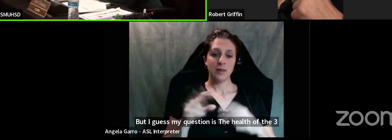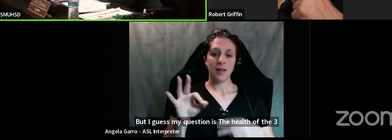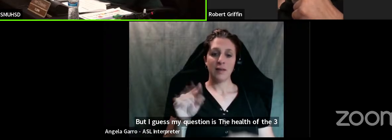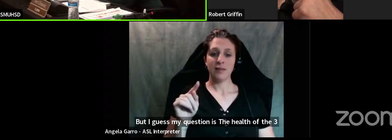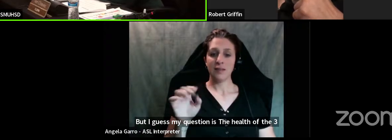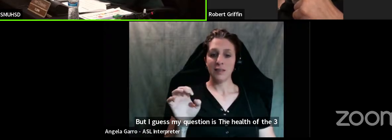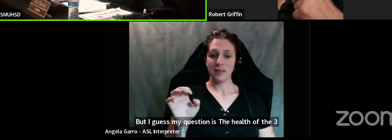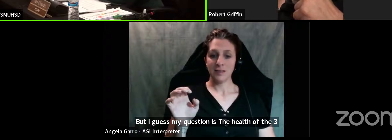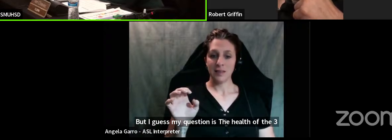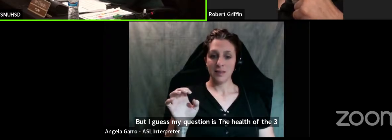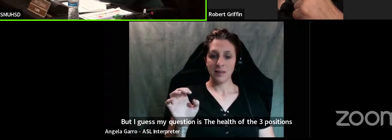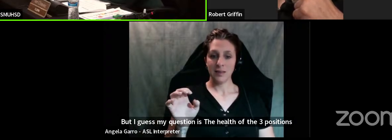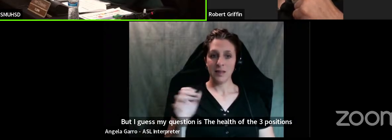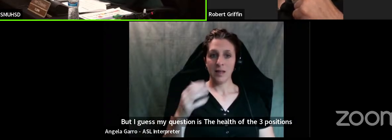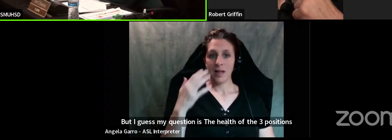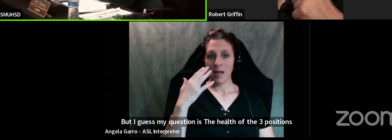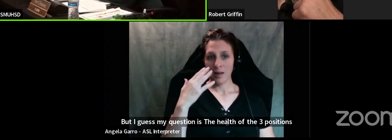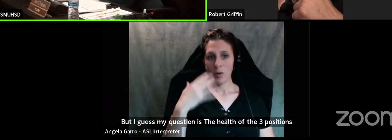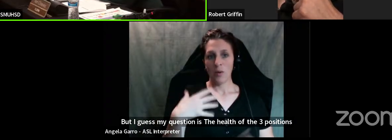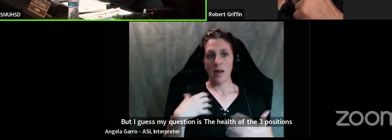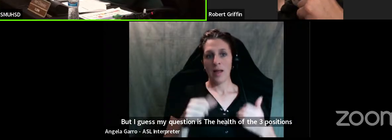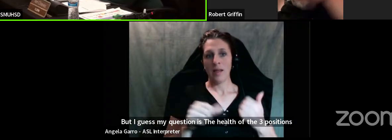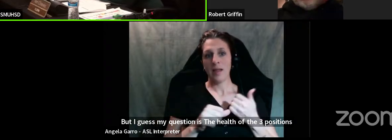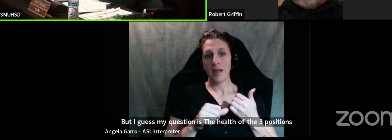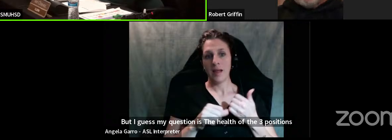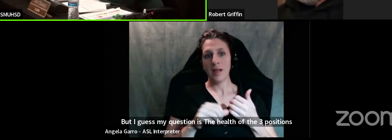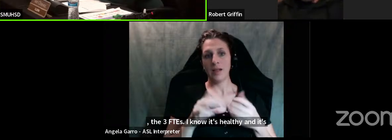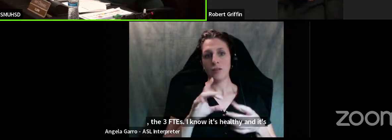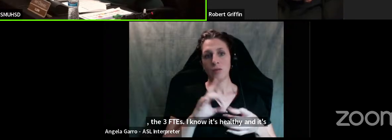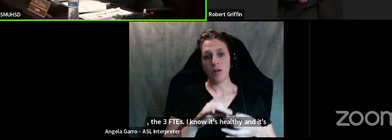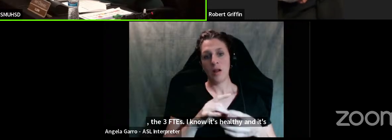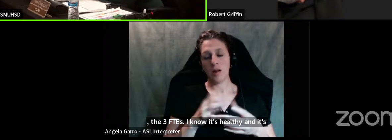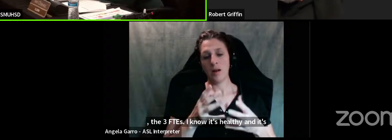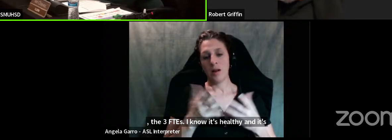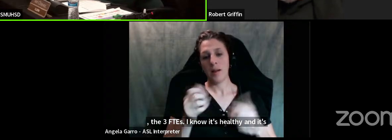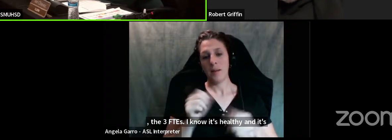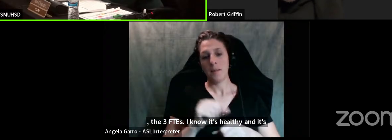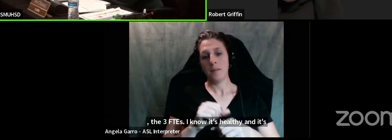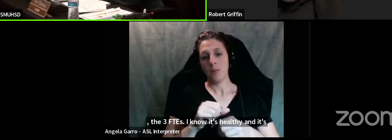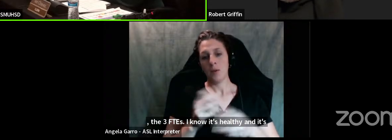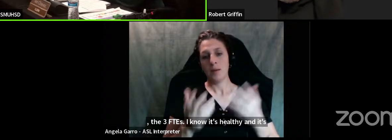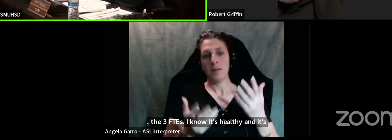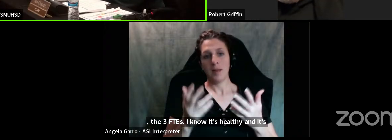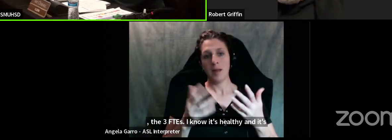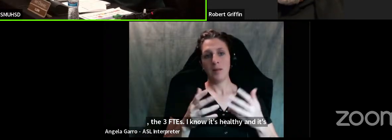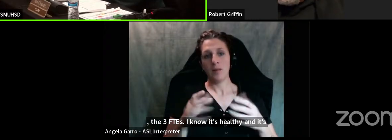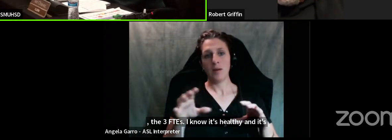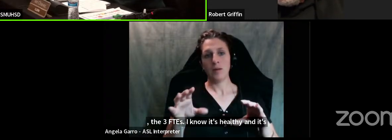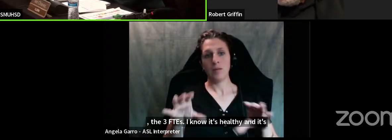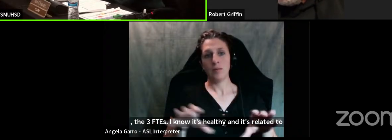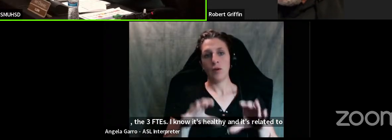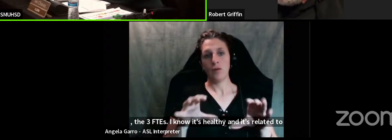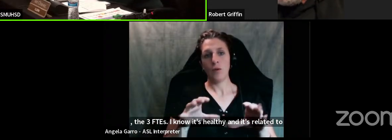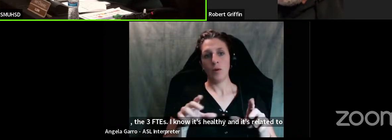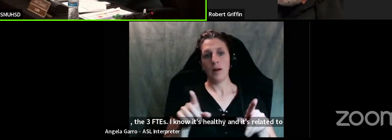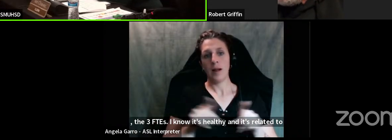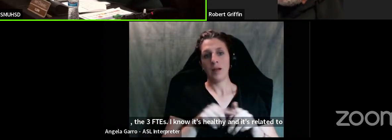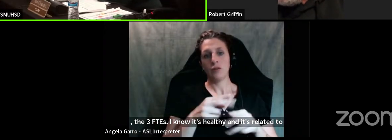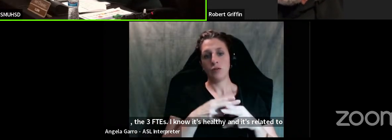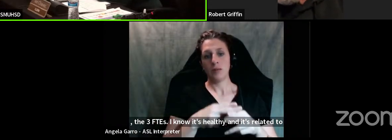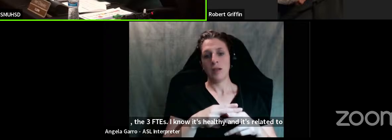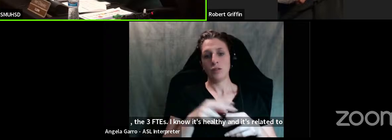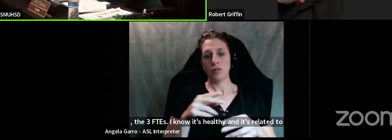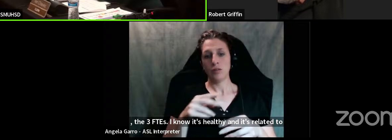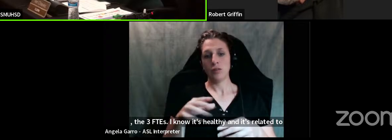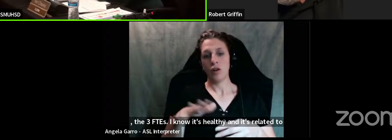FTEs. I know it's health aid, it's related. A lot of the work maybe was performed around as you mentioned, Dr. Black, around